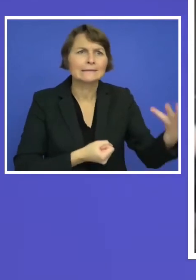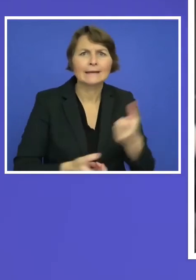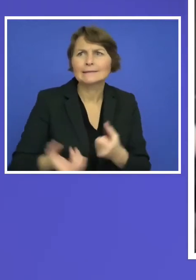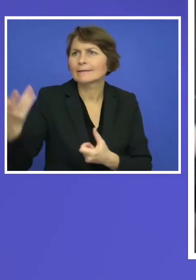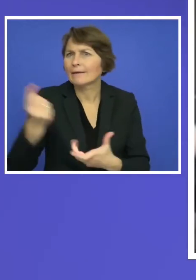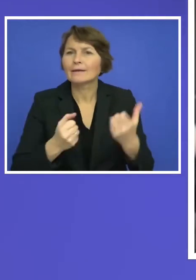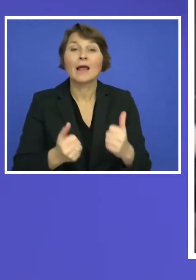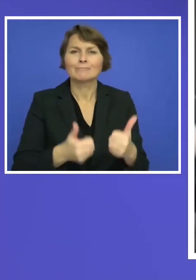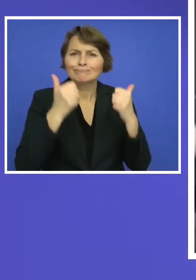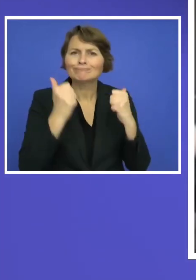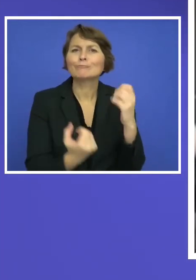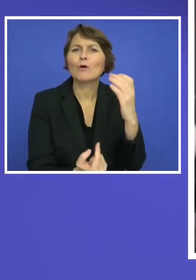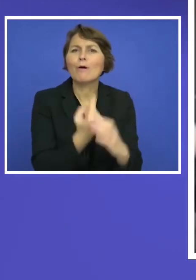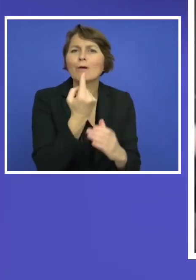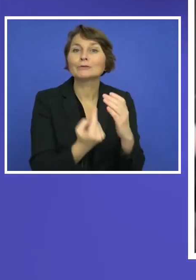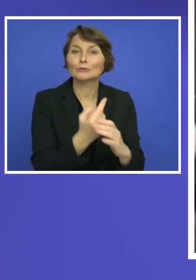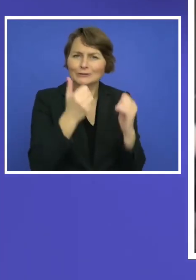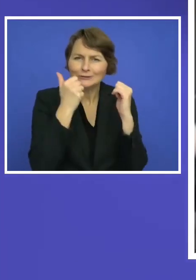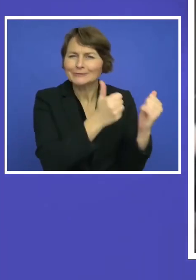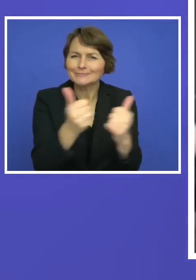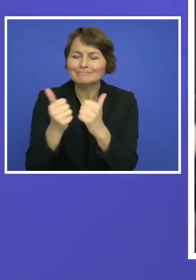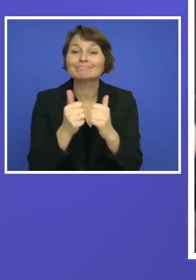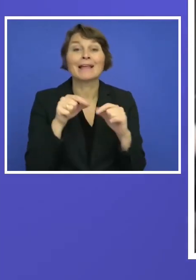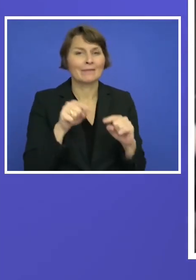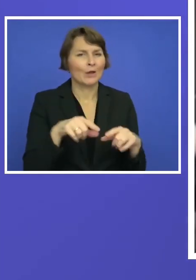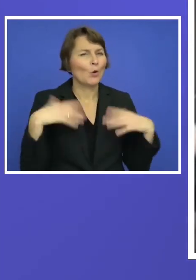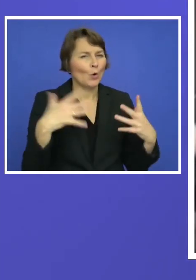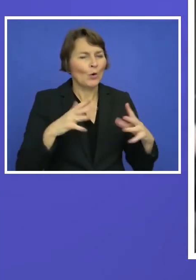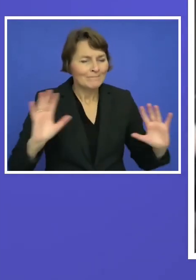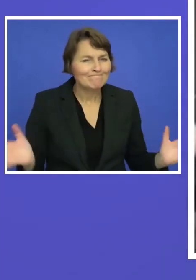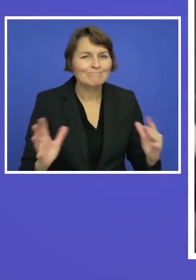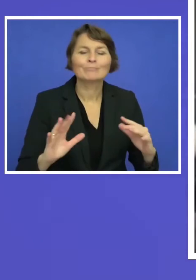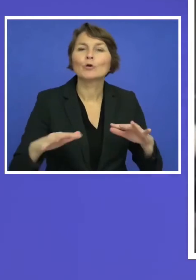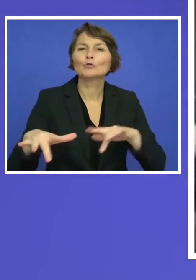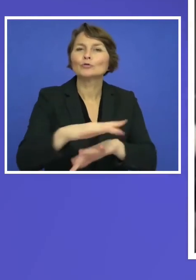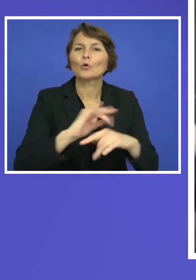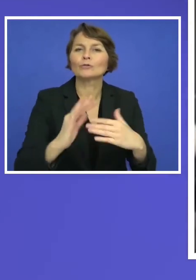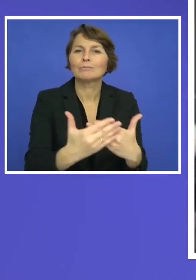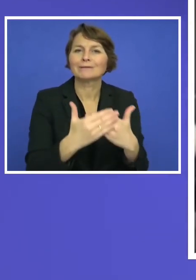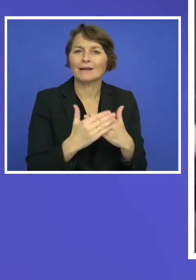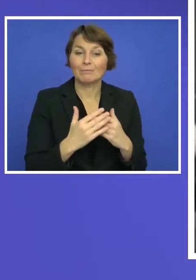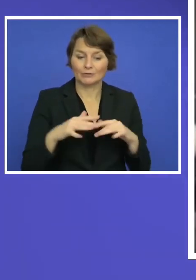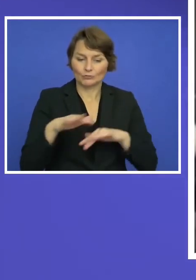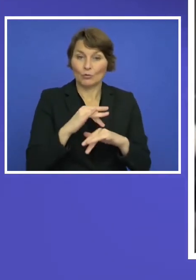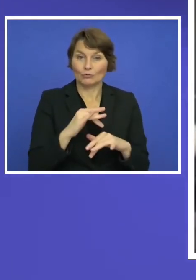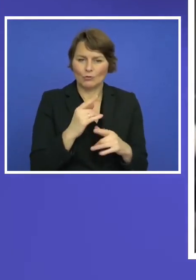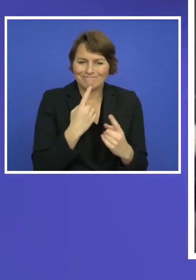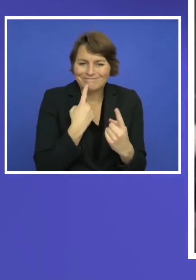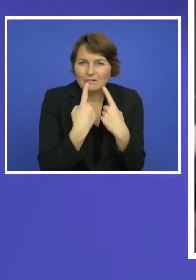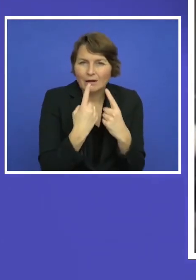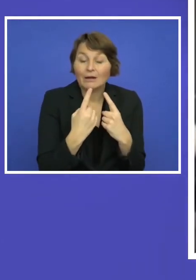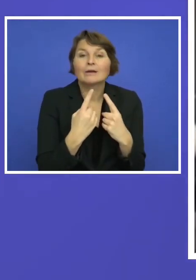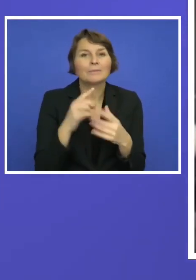critical part of enhancing social protection and strengthening social dialogue as part of the SDGs, and particularly Sustainable Development